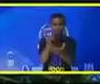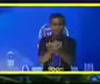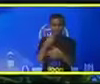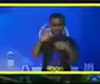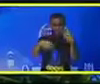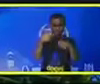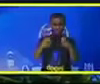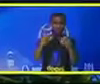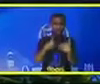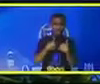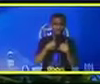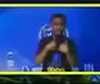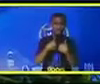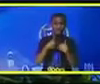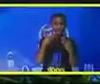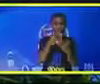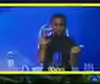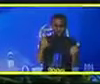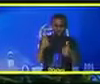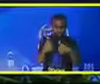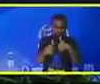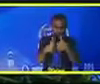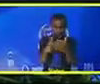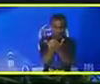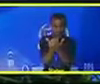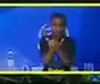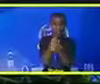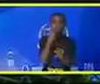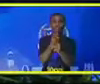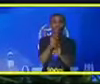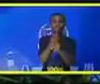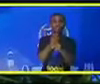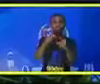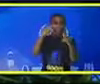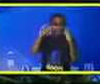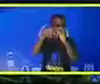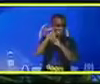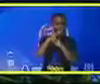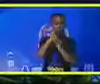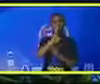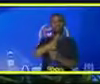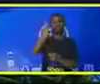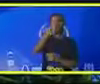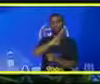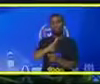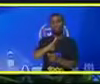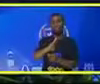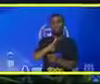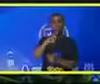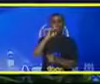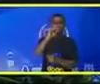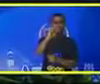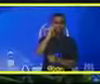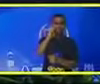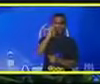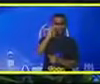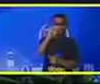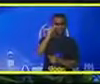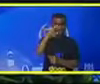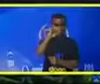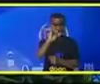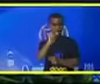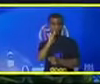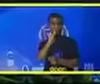the solution was always prophetic. Samaria was bankrupt of help. Women were eating